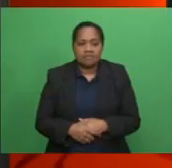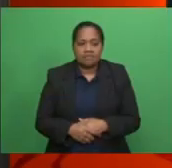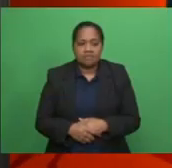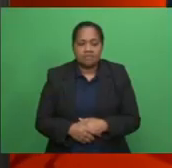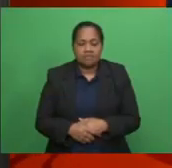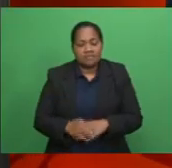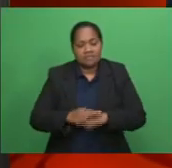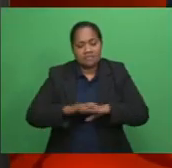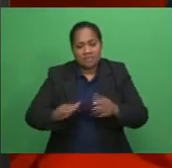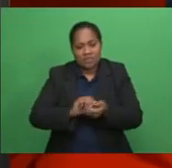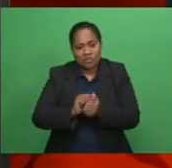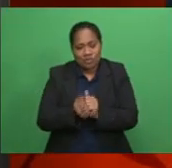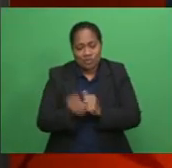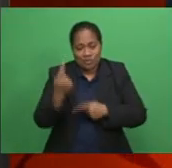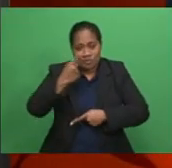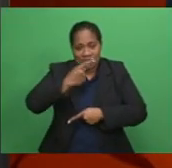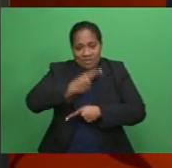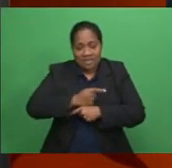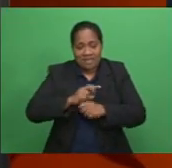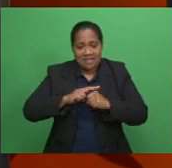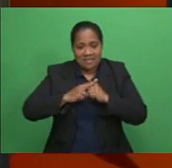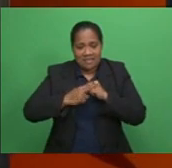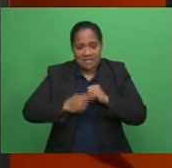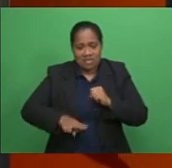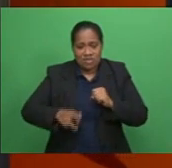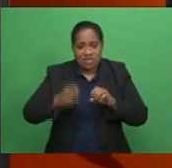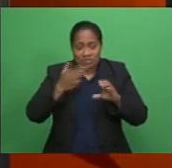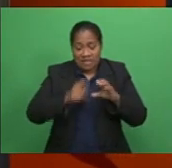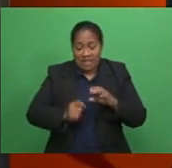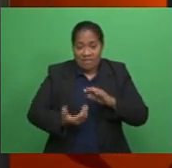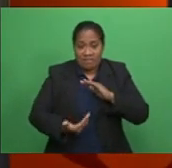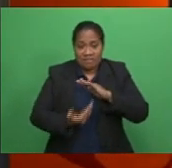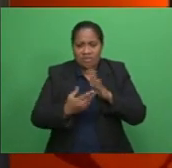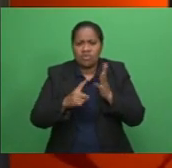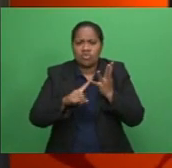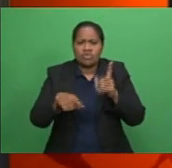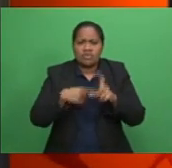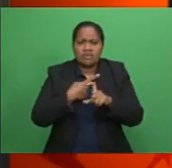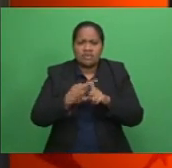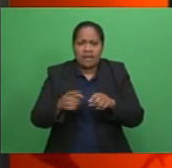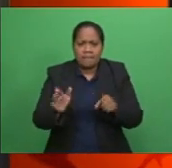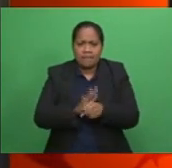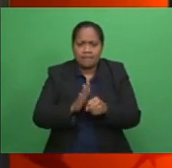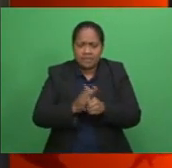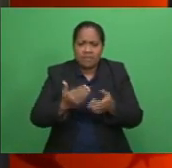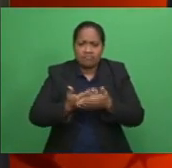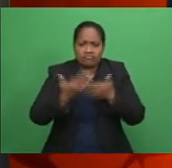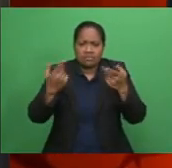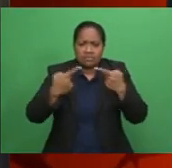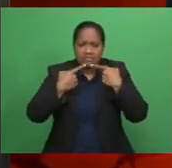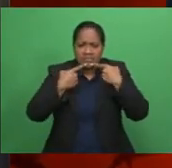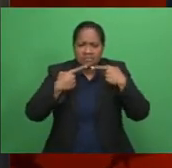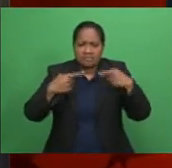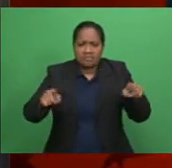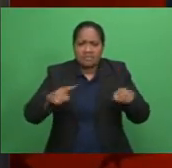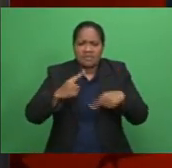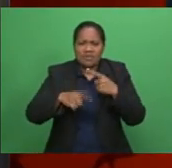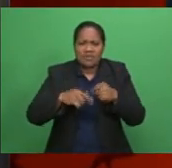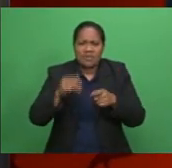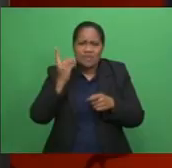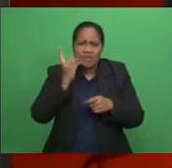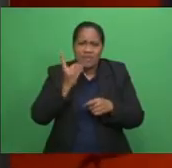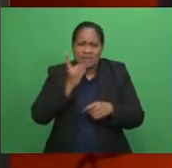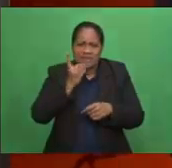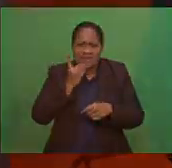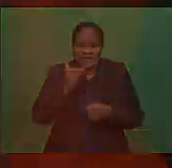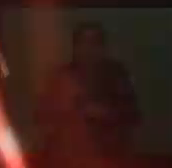That's it from Sports Tonight. In new media after the break, UK makes big announcement regarding Huawei equipment. This and more coming